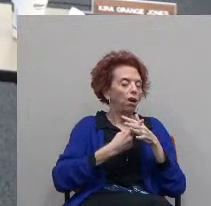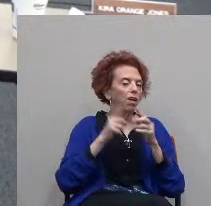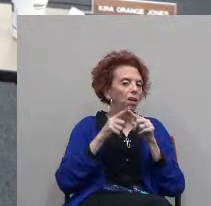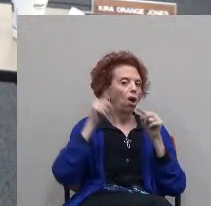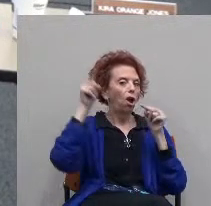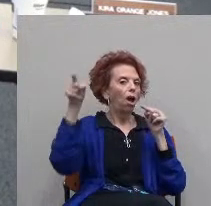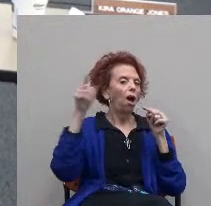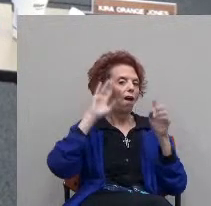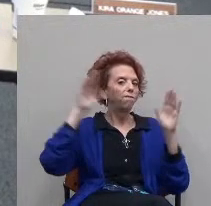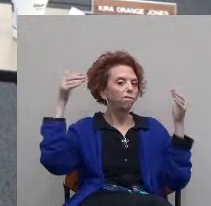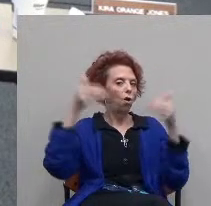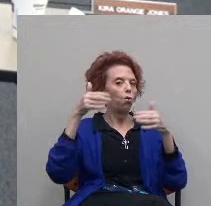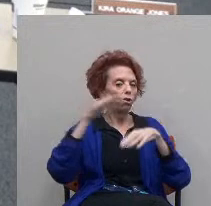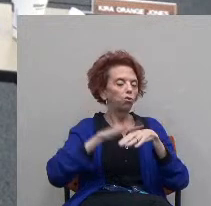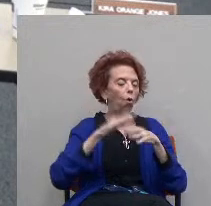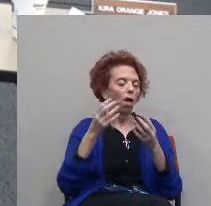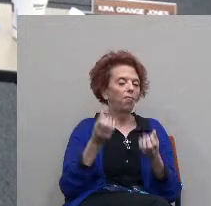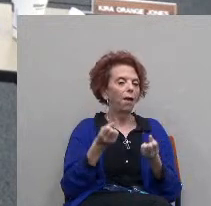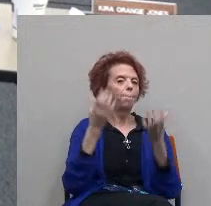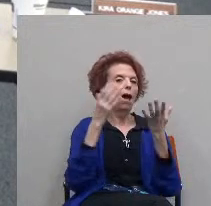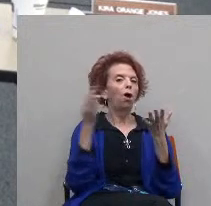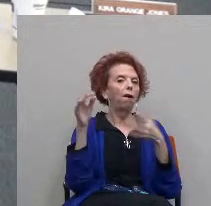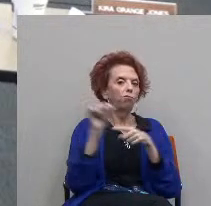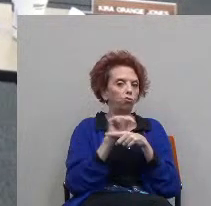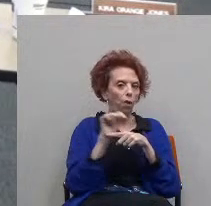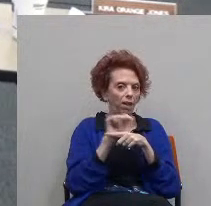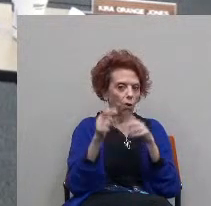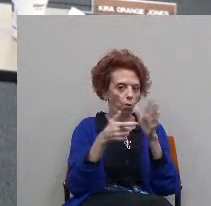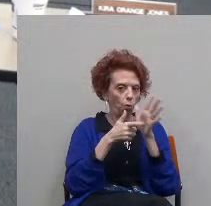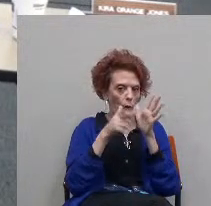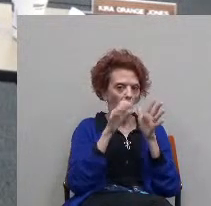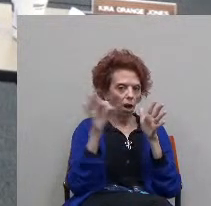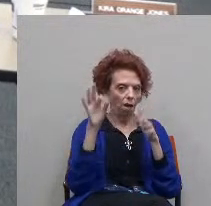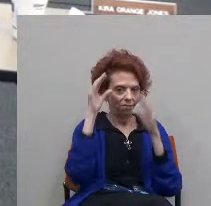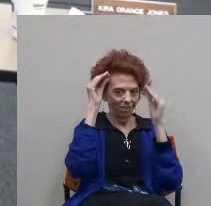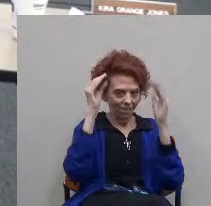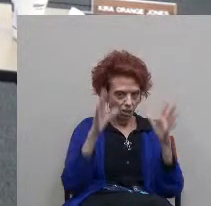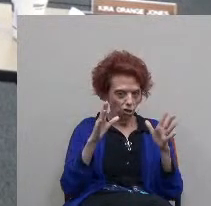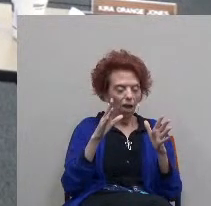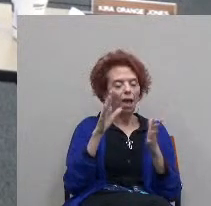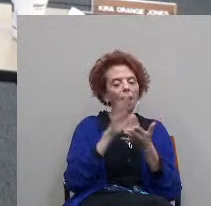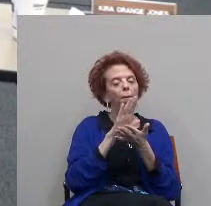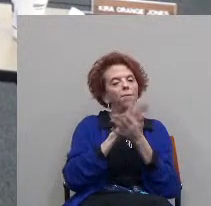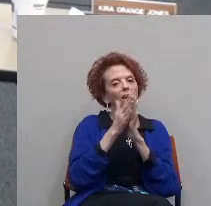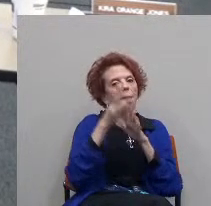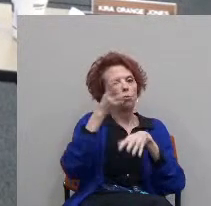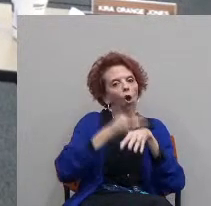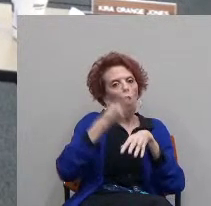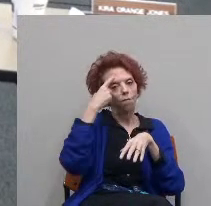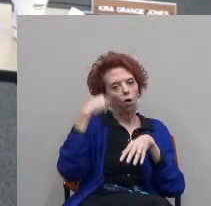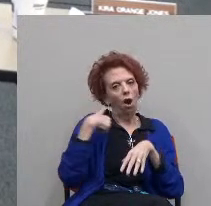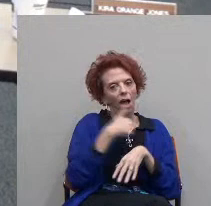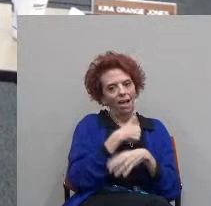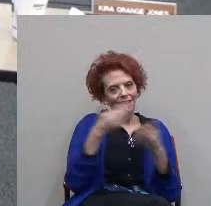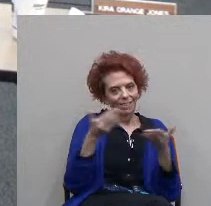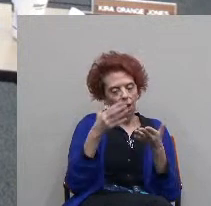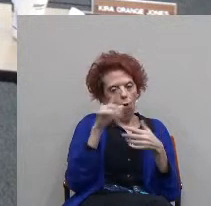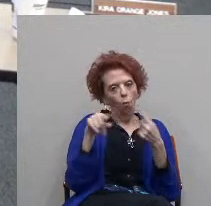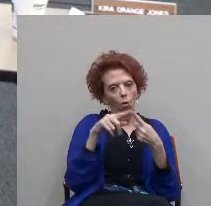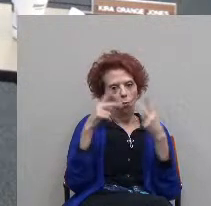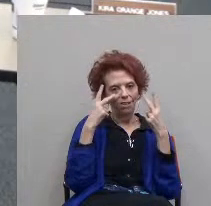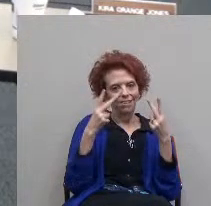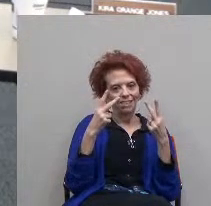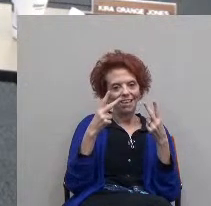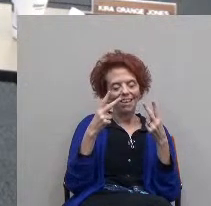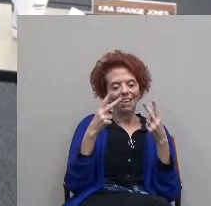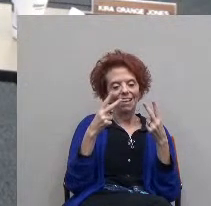street have focused on the amount of trainings that are required of our teachers. And it makes it hard for us as a department as well when we see things like the science